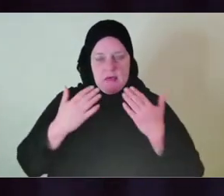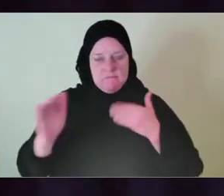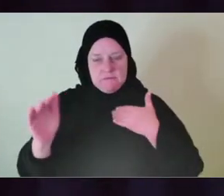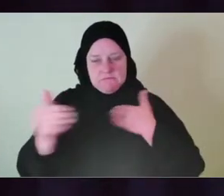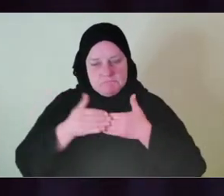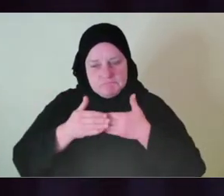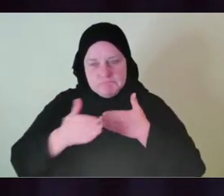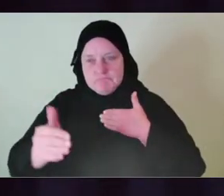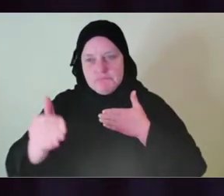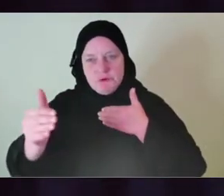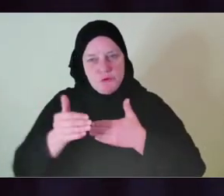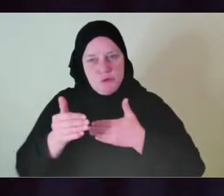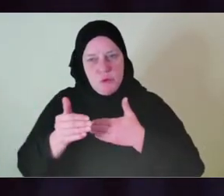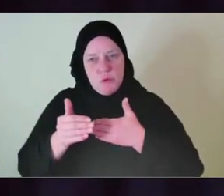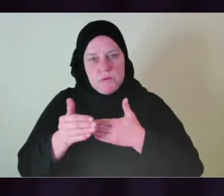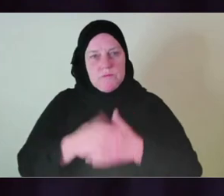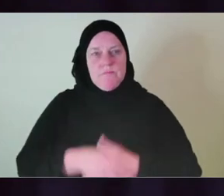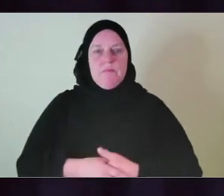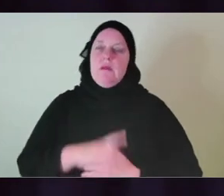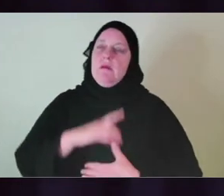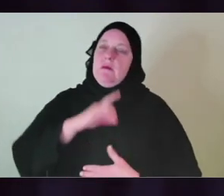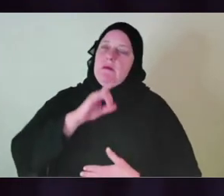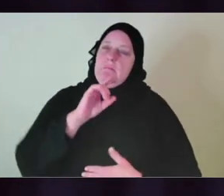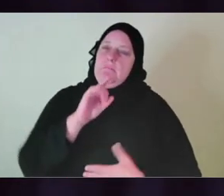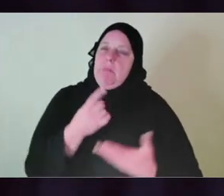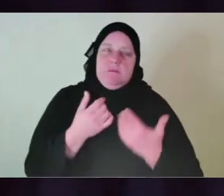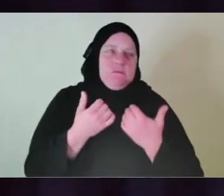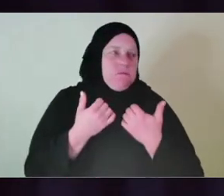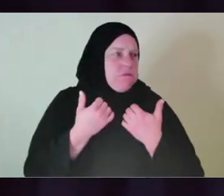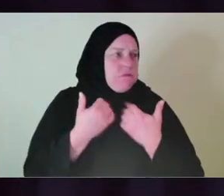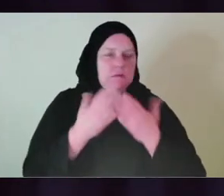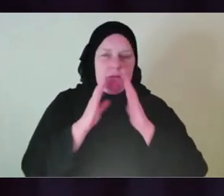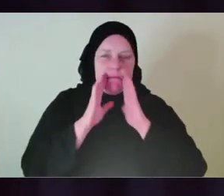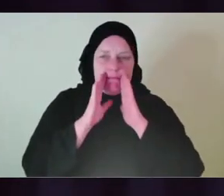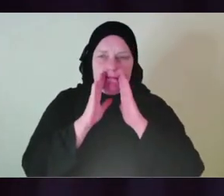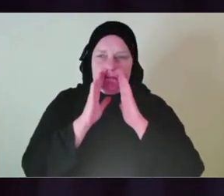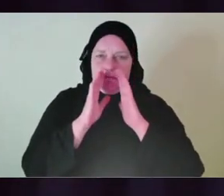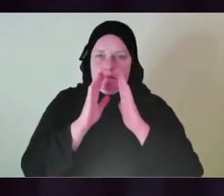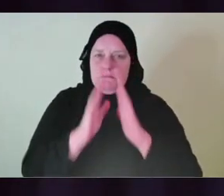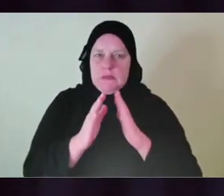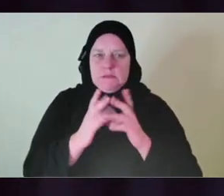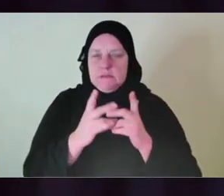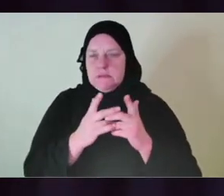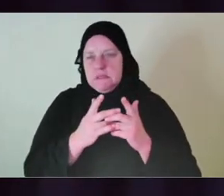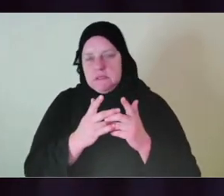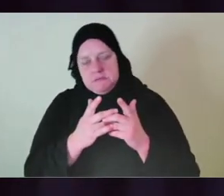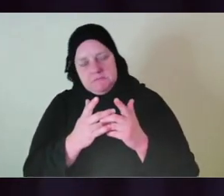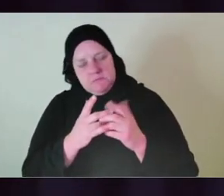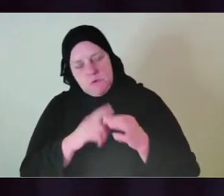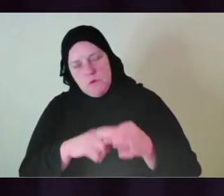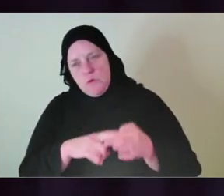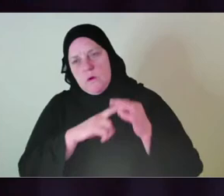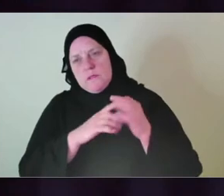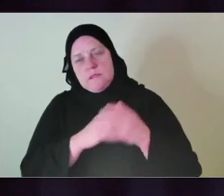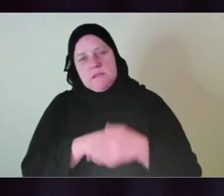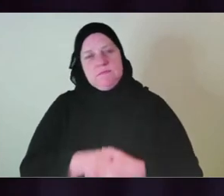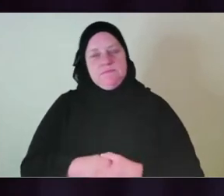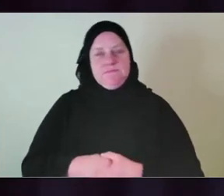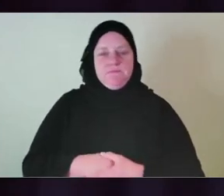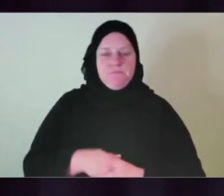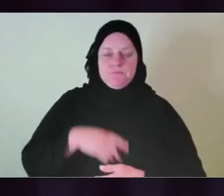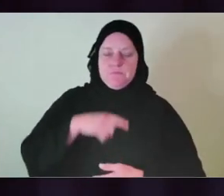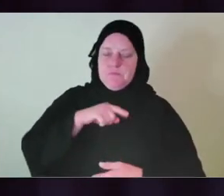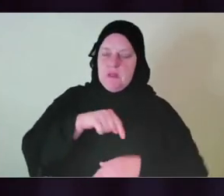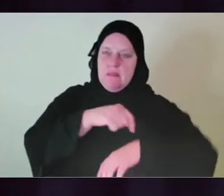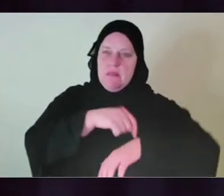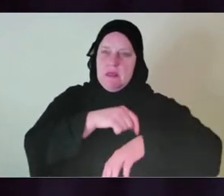left his mark with some exemplary qualities and characteristics. And the Muslims at the time